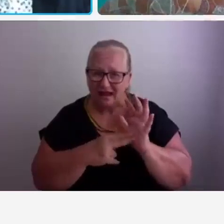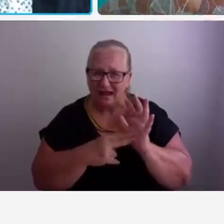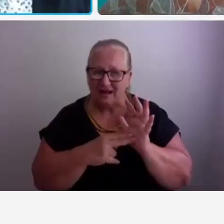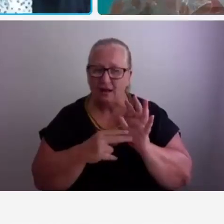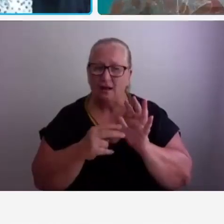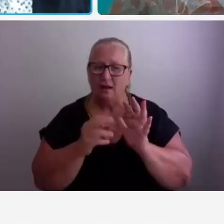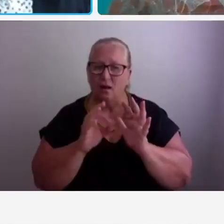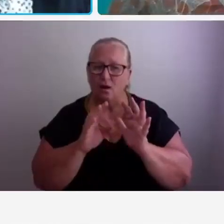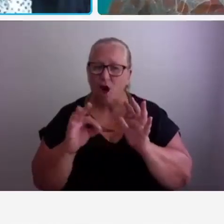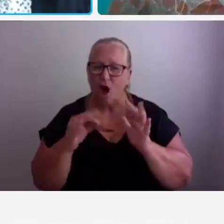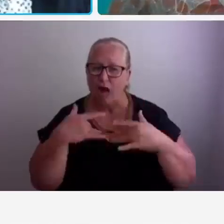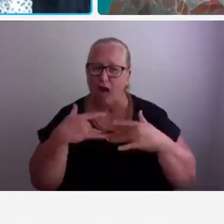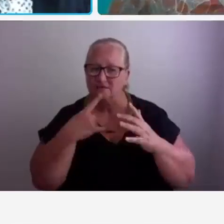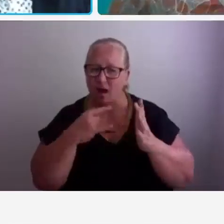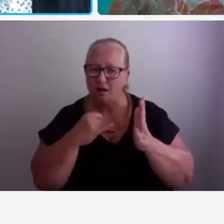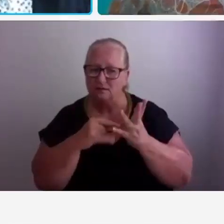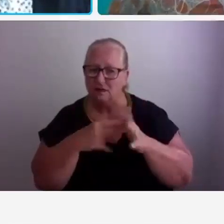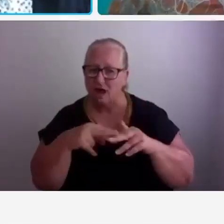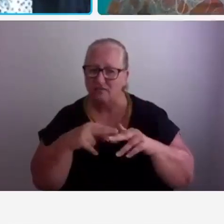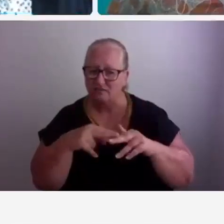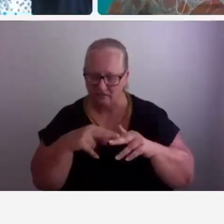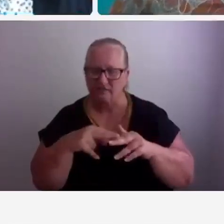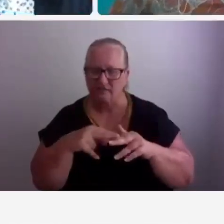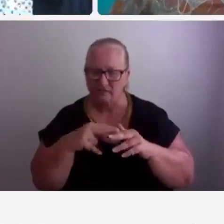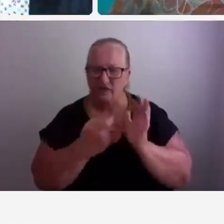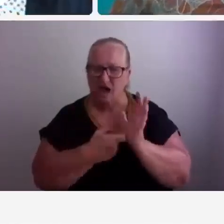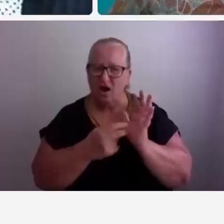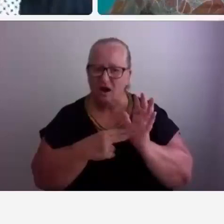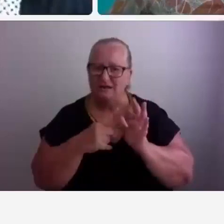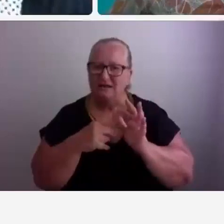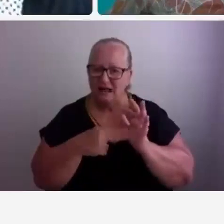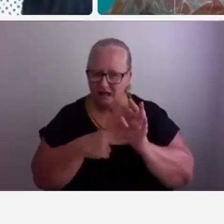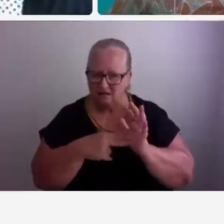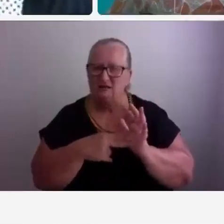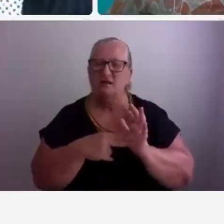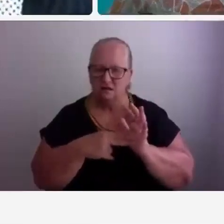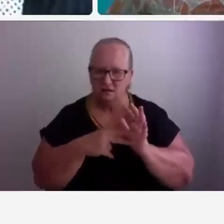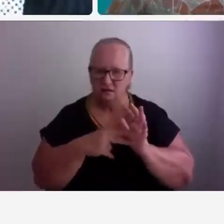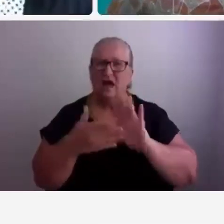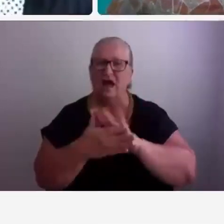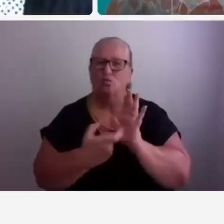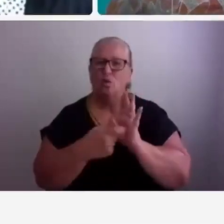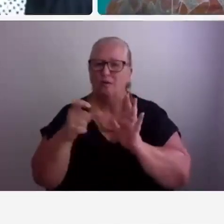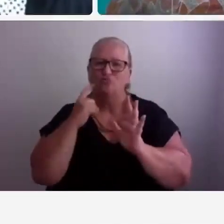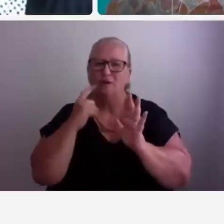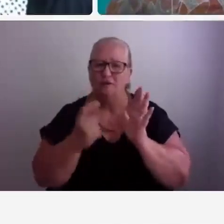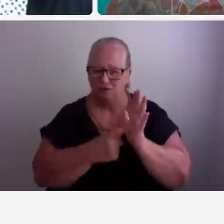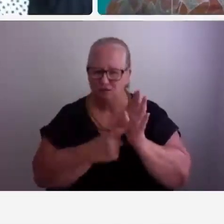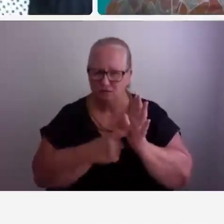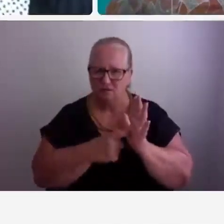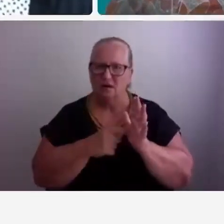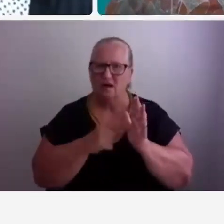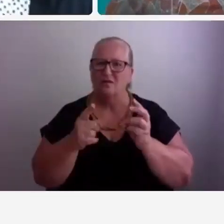not lifestyle staff? That's correct. So, and that's consistent with the Royal Commission recommendation that those